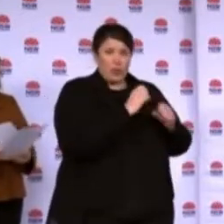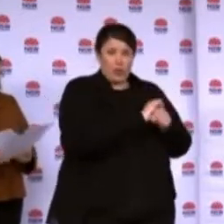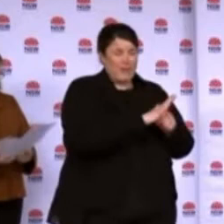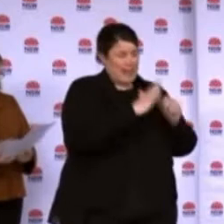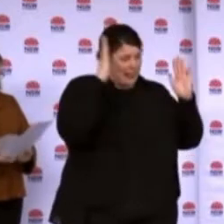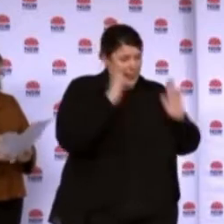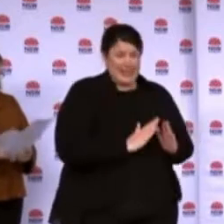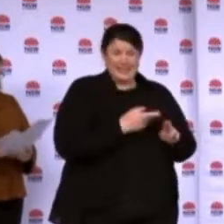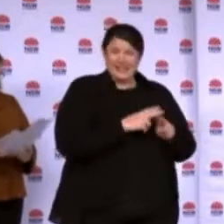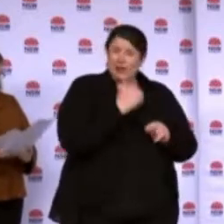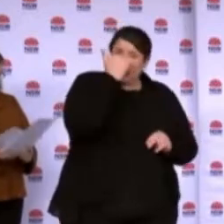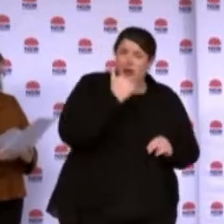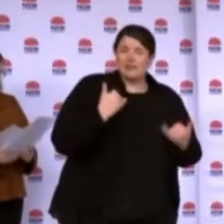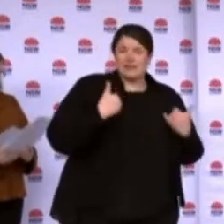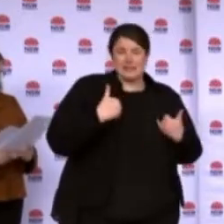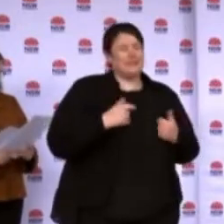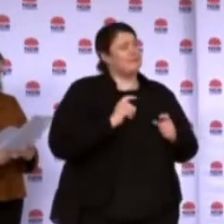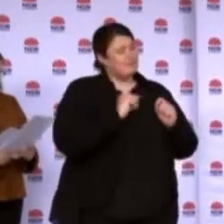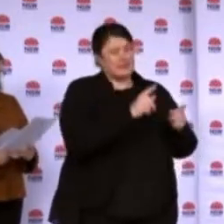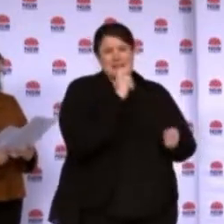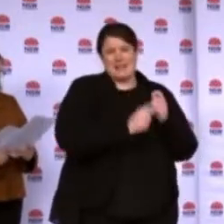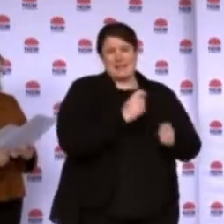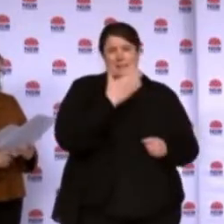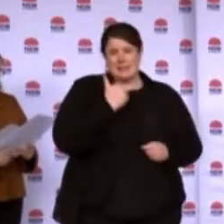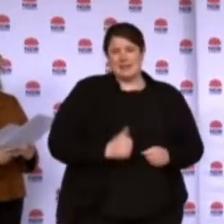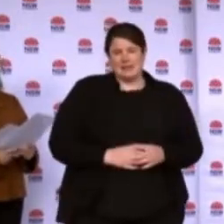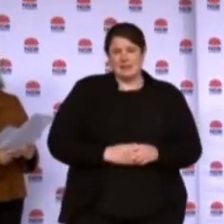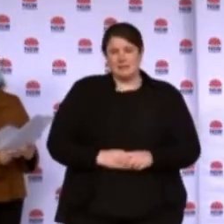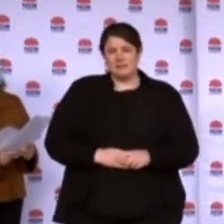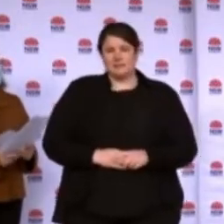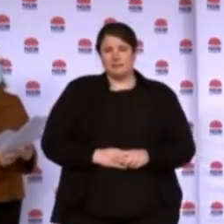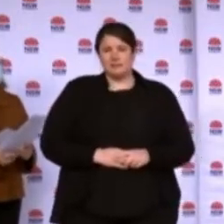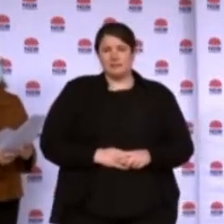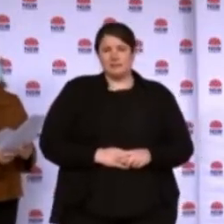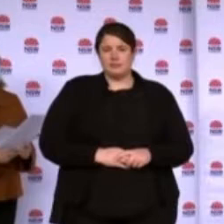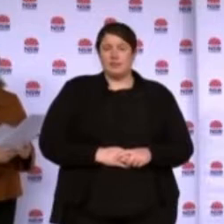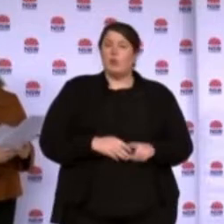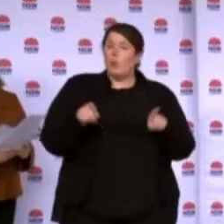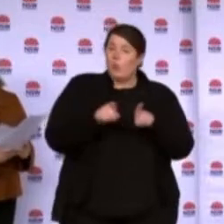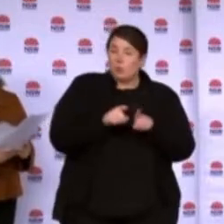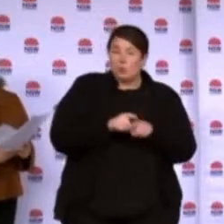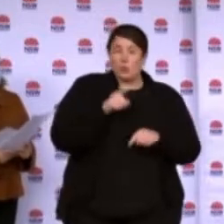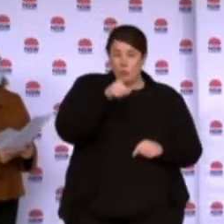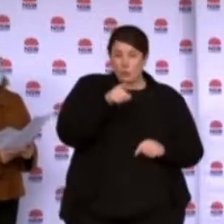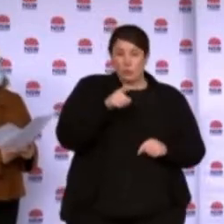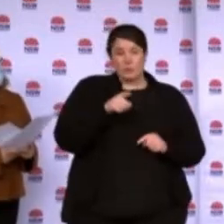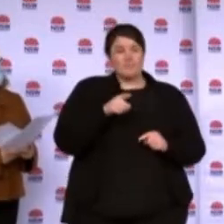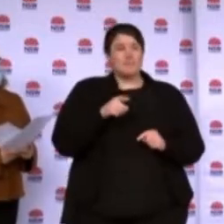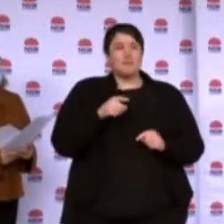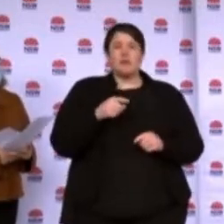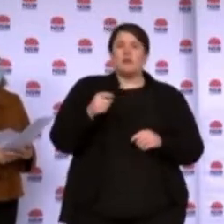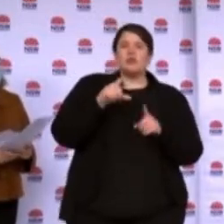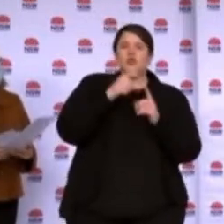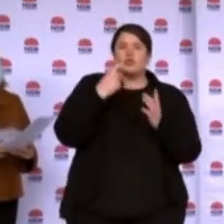symptoms, get tested, stay home until health advise you otherwise. Please also do not go to your